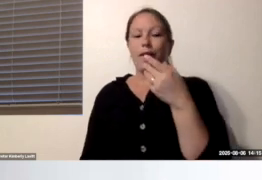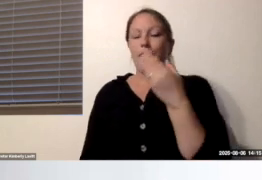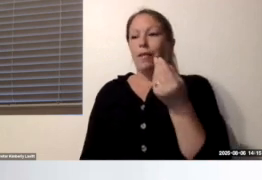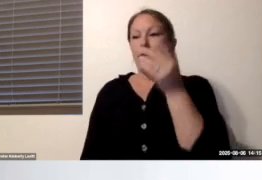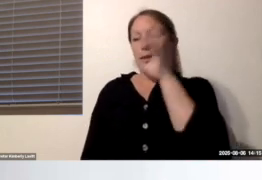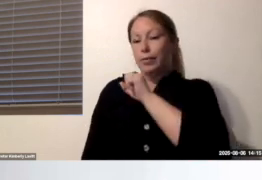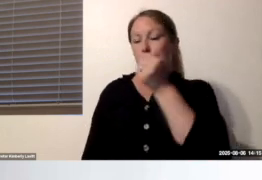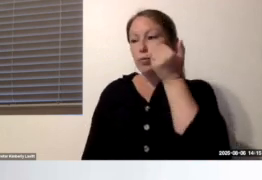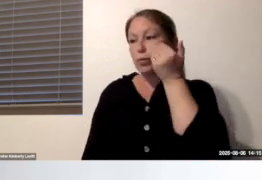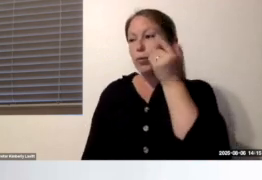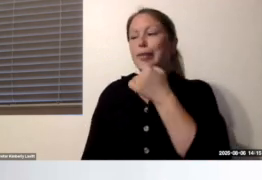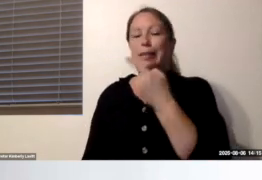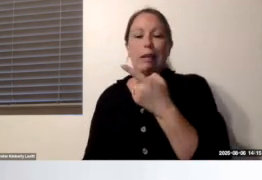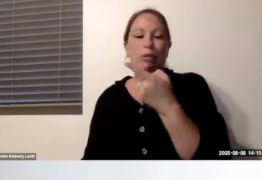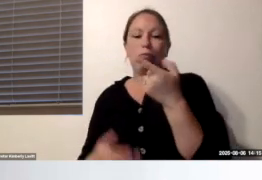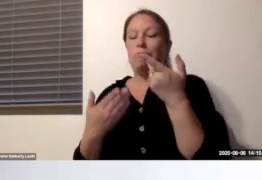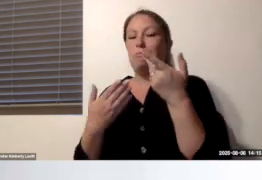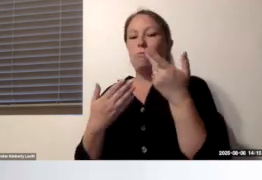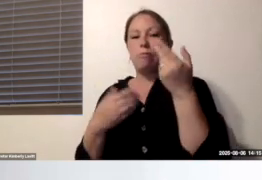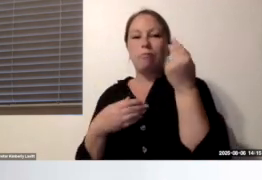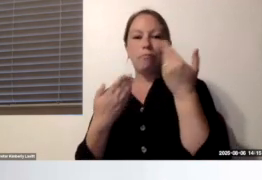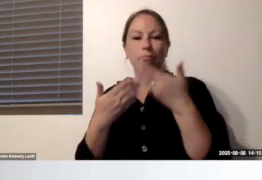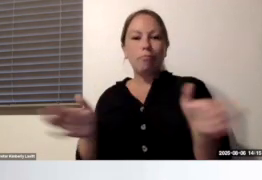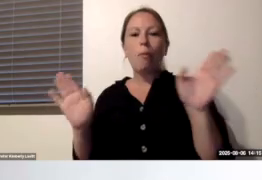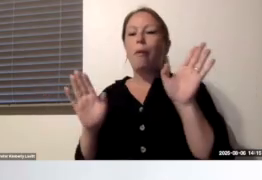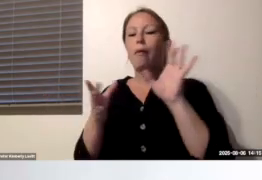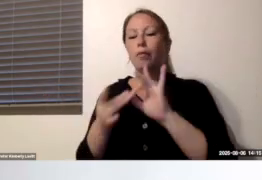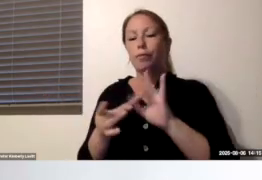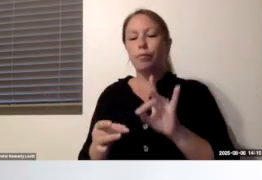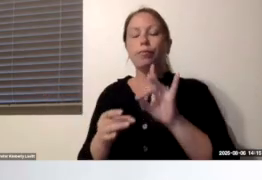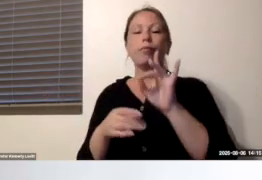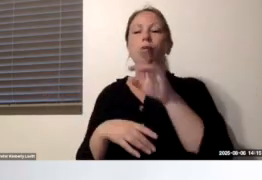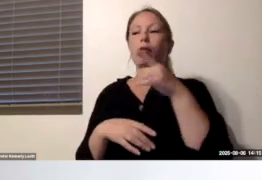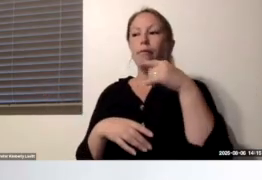say this just as kind of a general comment, but so long as those alignments